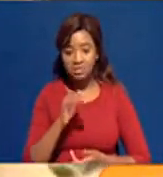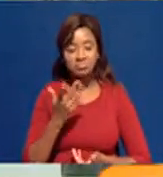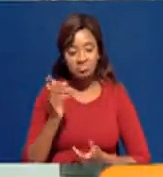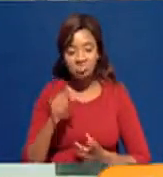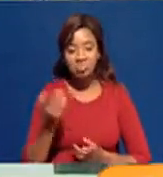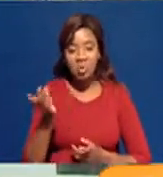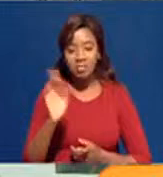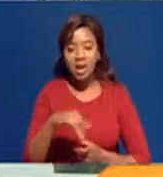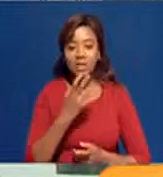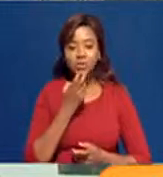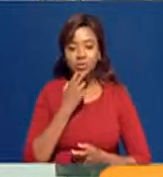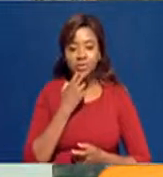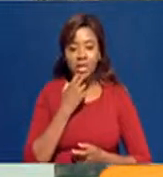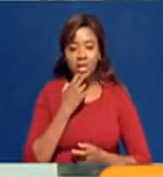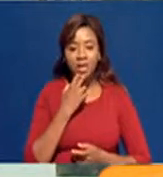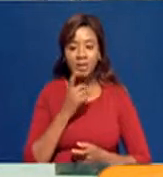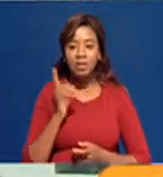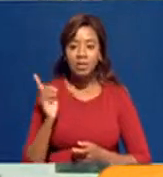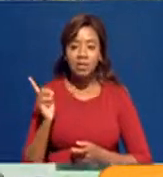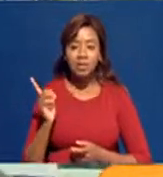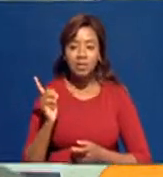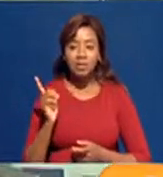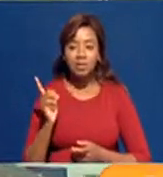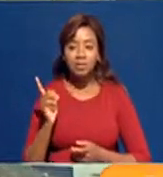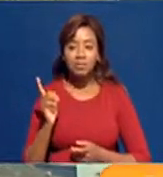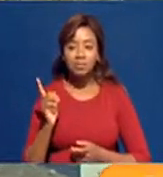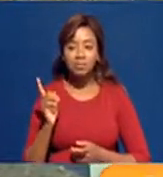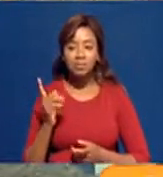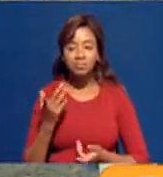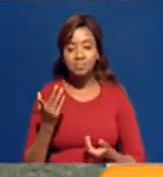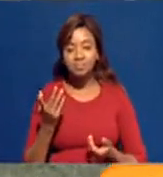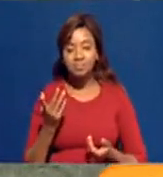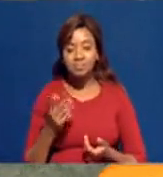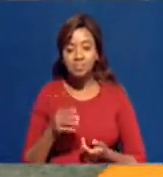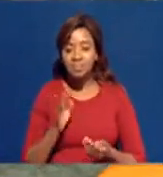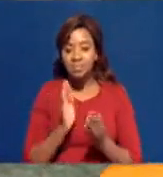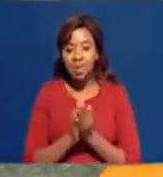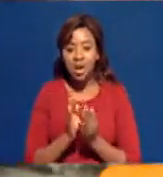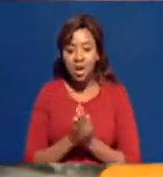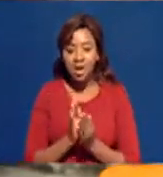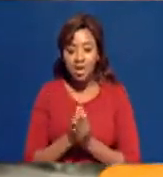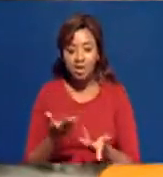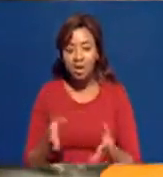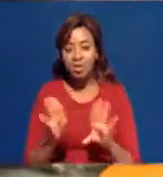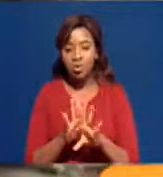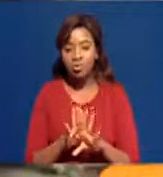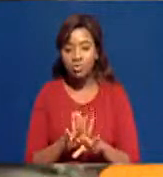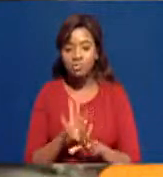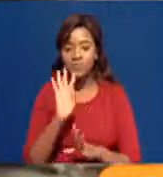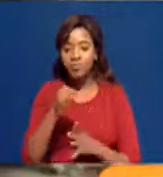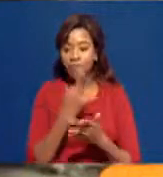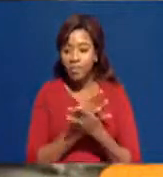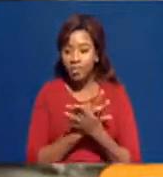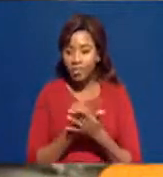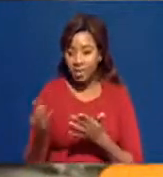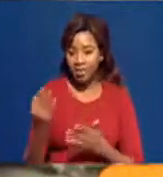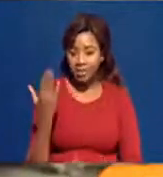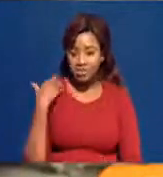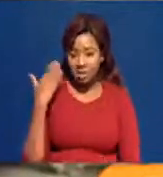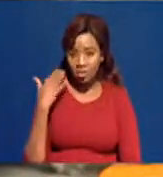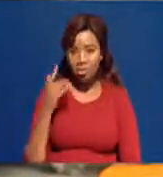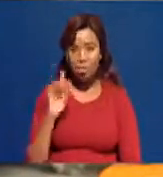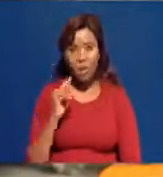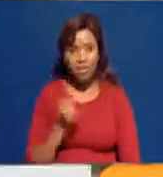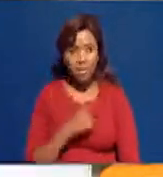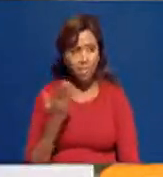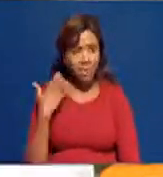Tuesday. Waithera's local bank is shut, save for ATM services. 3 weeks ago, hivyo ama month,